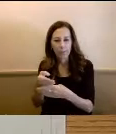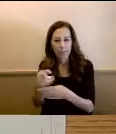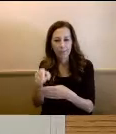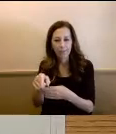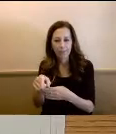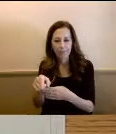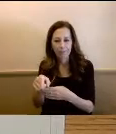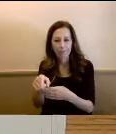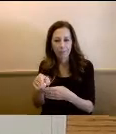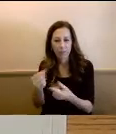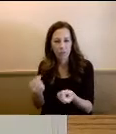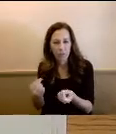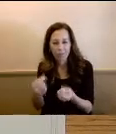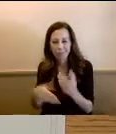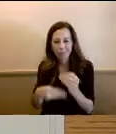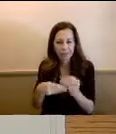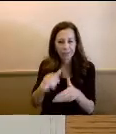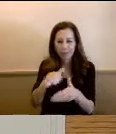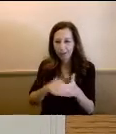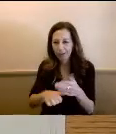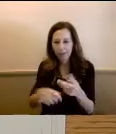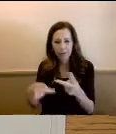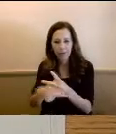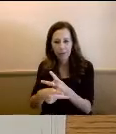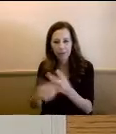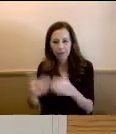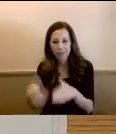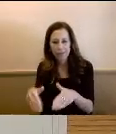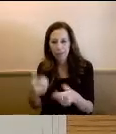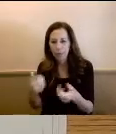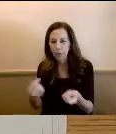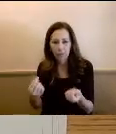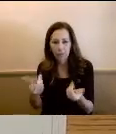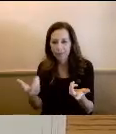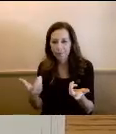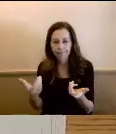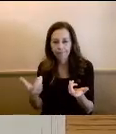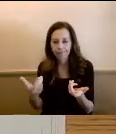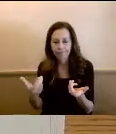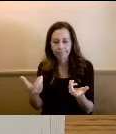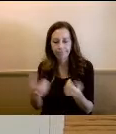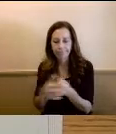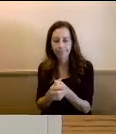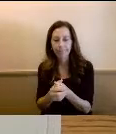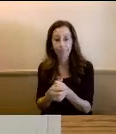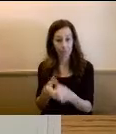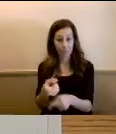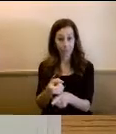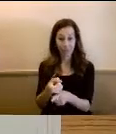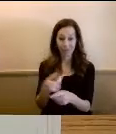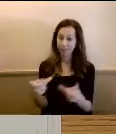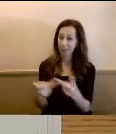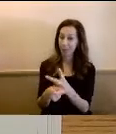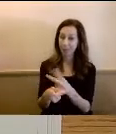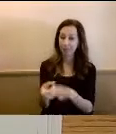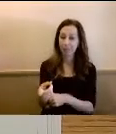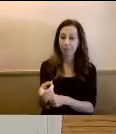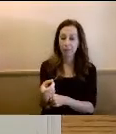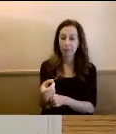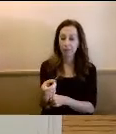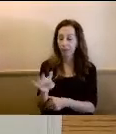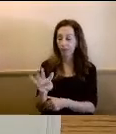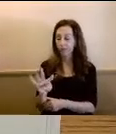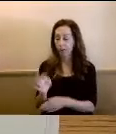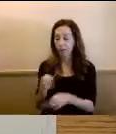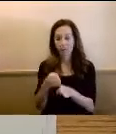operation that we're using? Is it multiplication? Is it division? You're right, it's multiplication